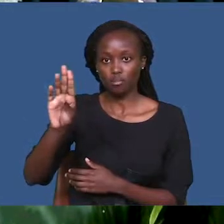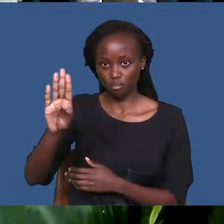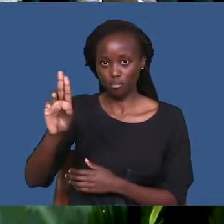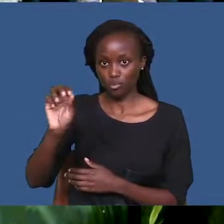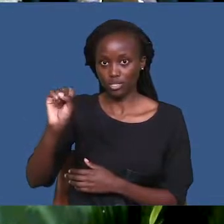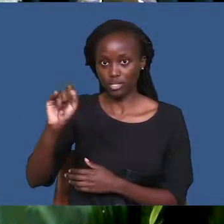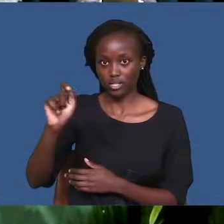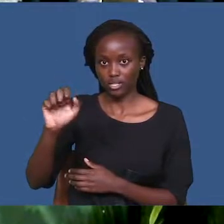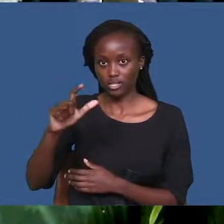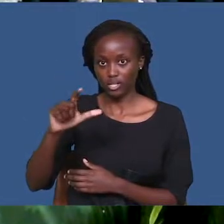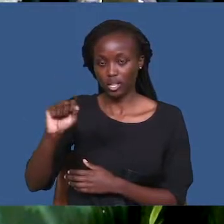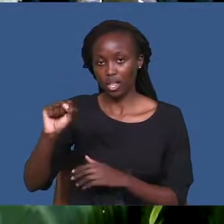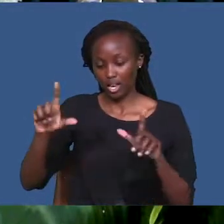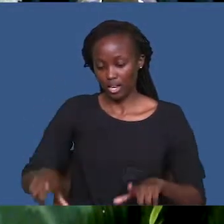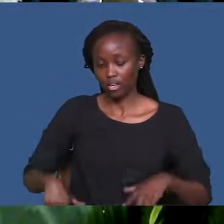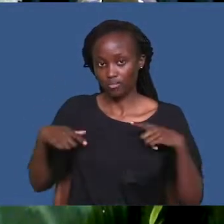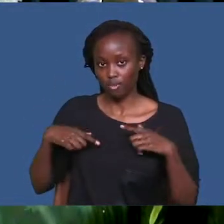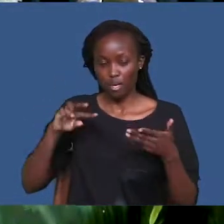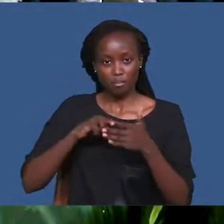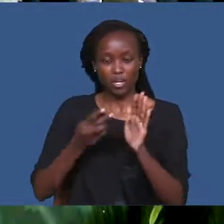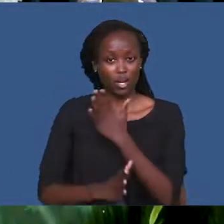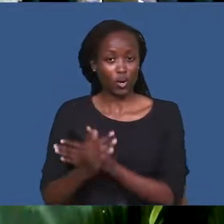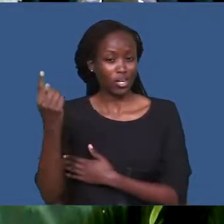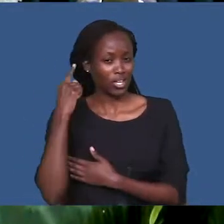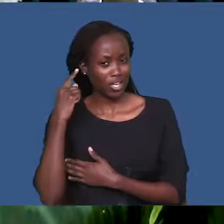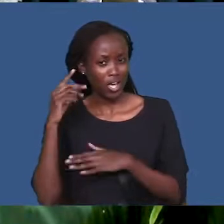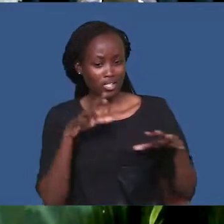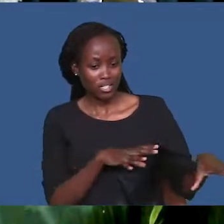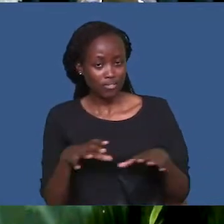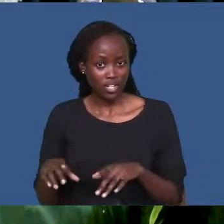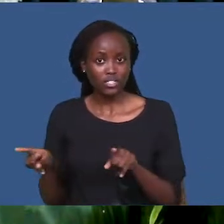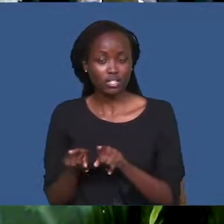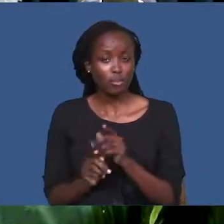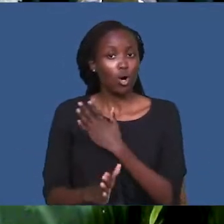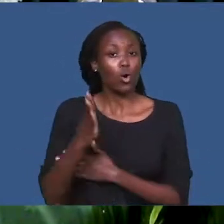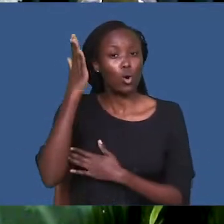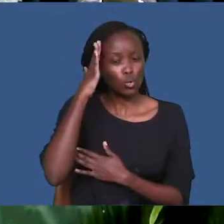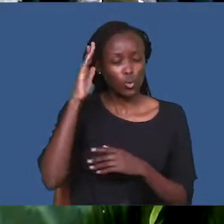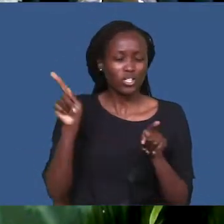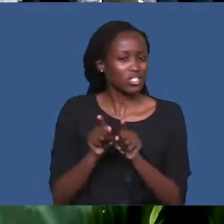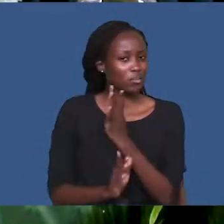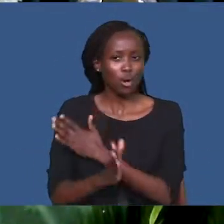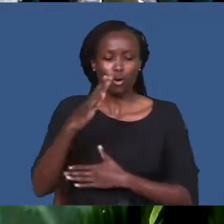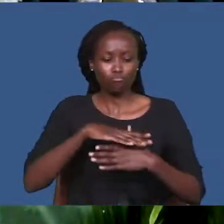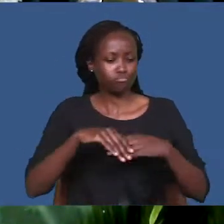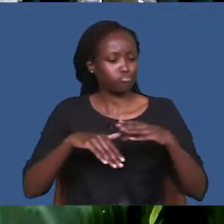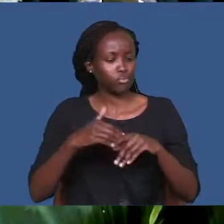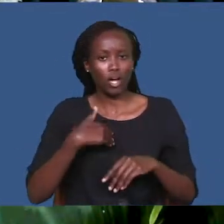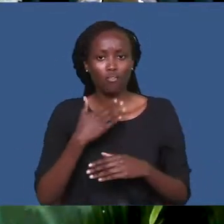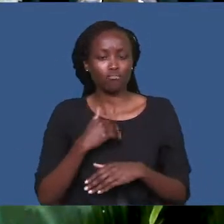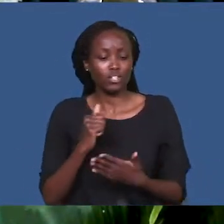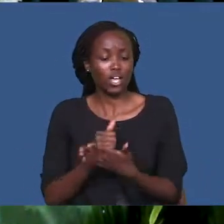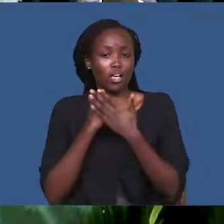affliction of his people. He hears their cry and knows the sorrow of his people. He is moved with compassion to move on behalf of his